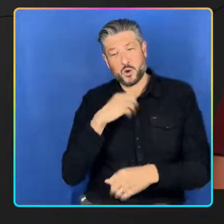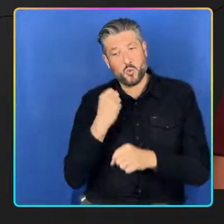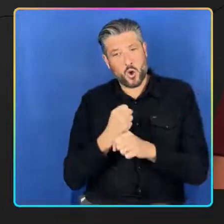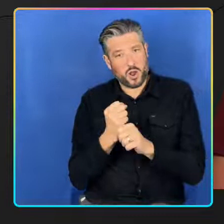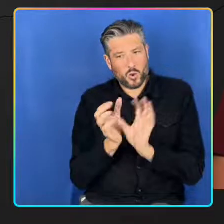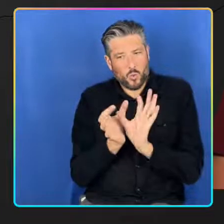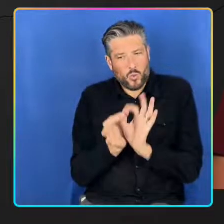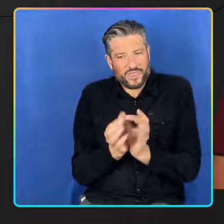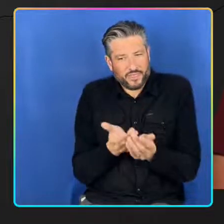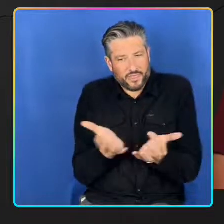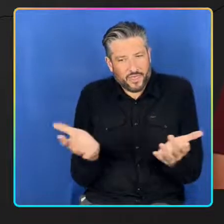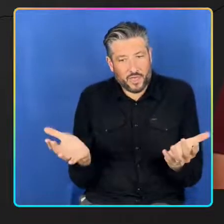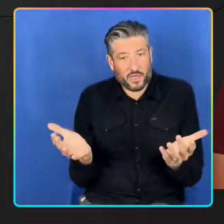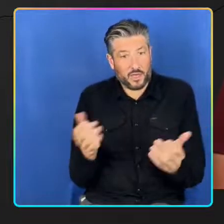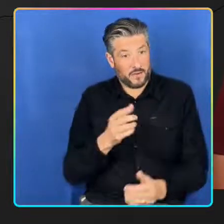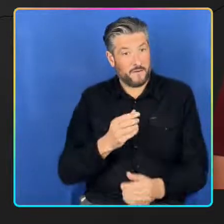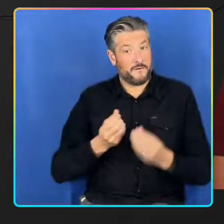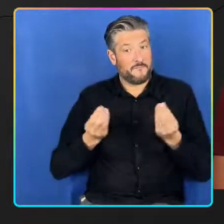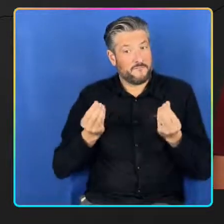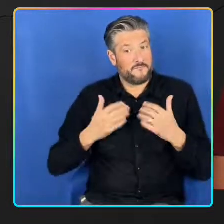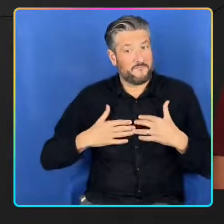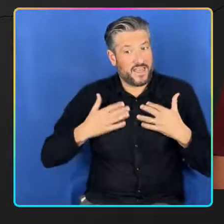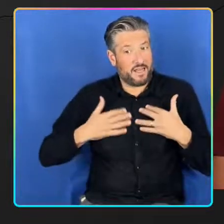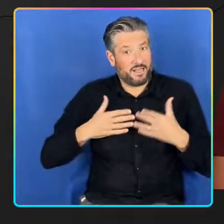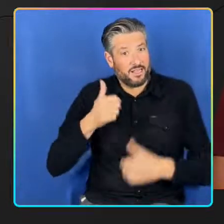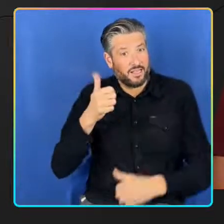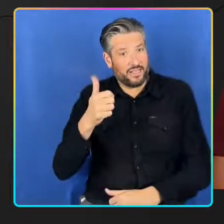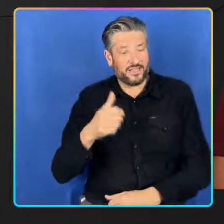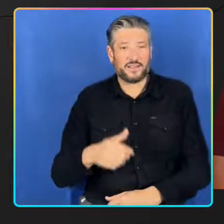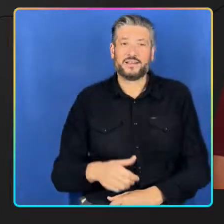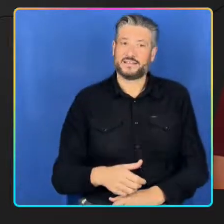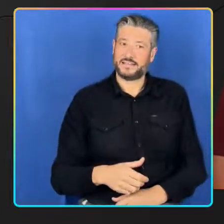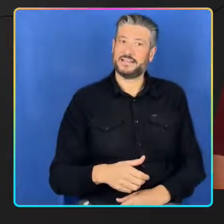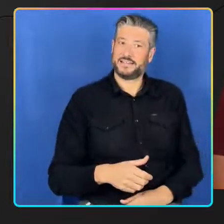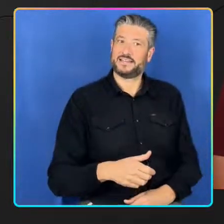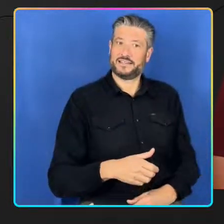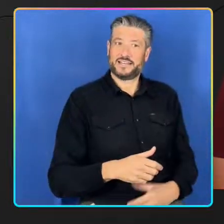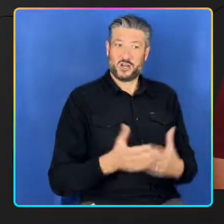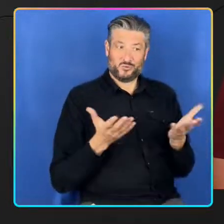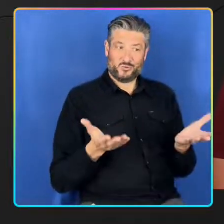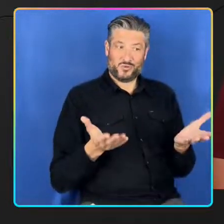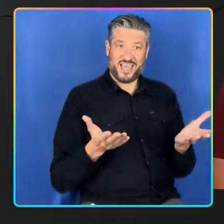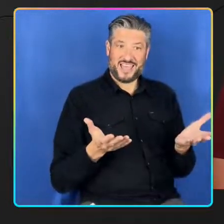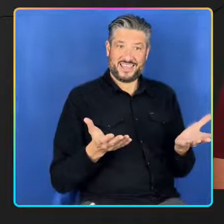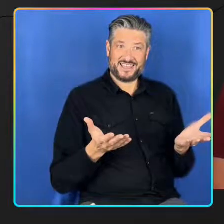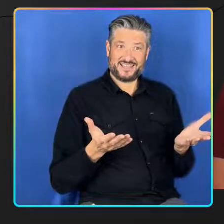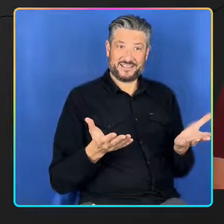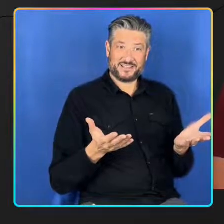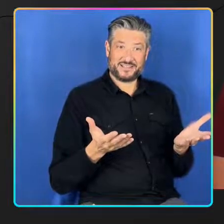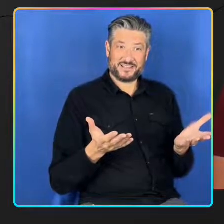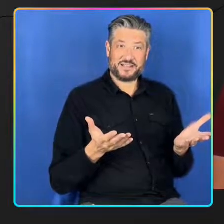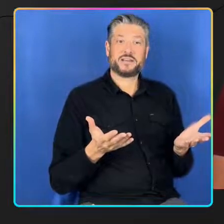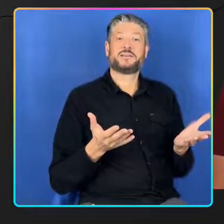it? We are actually going to pick the agenda